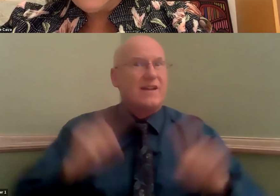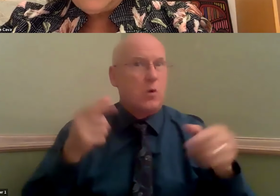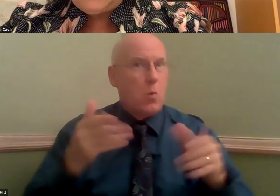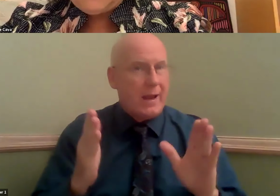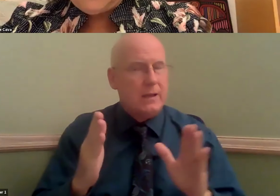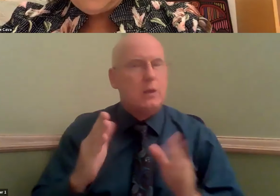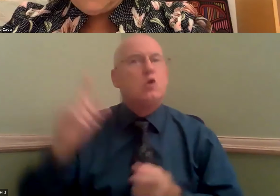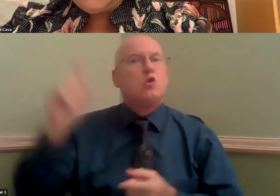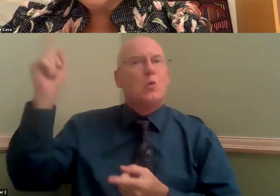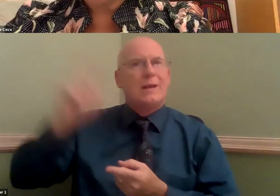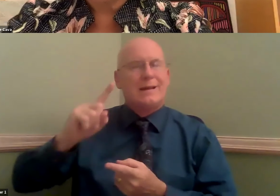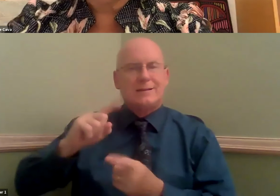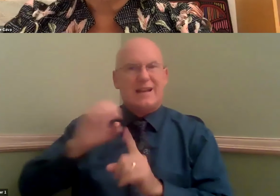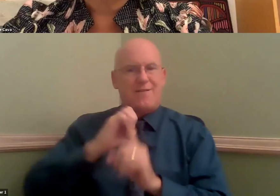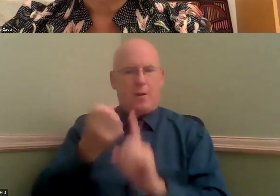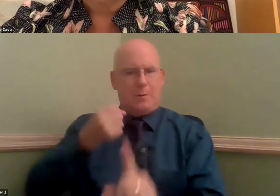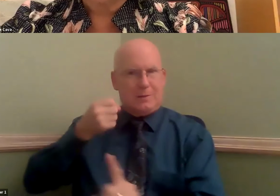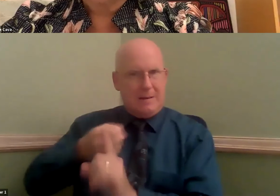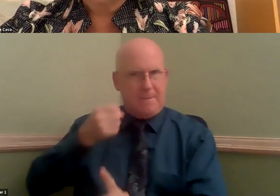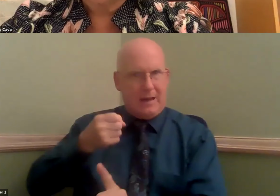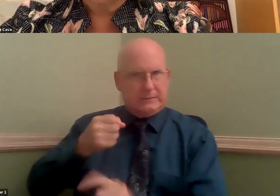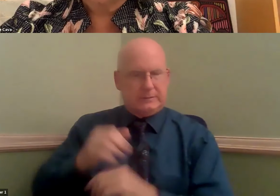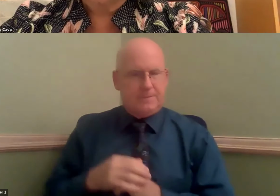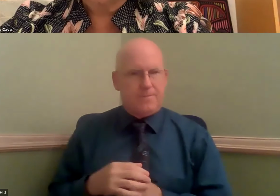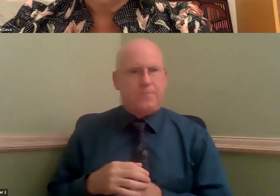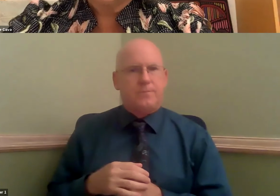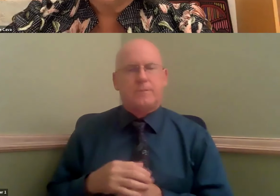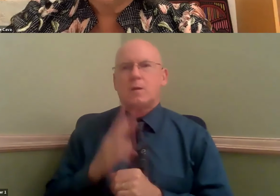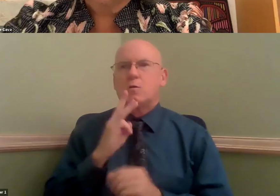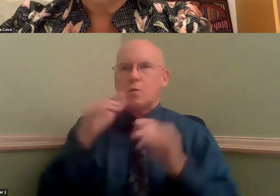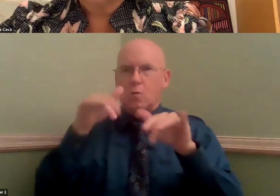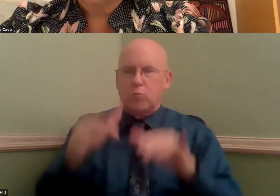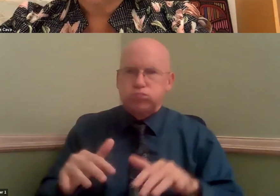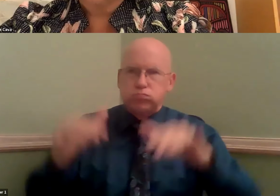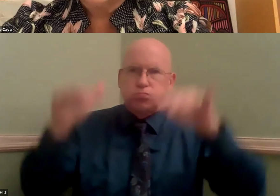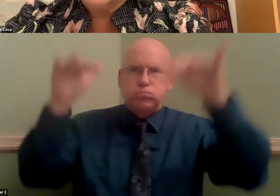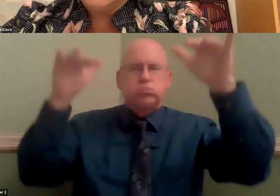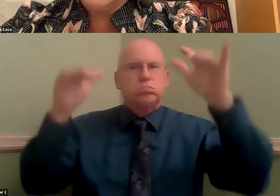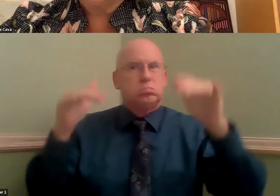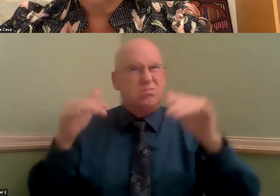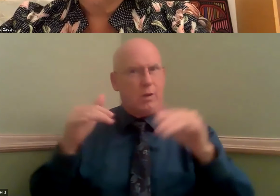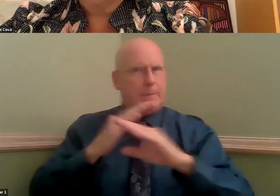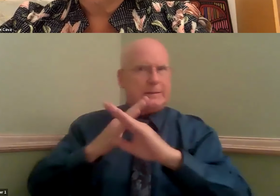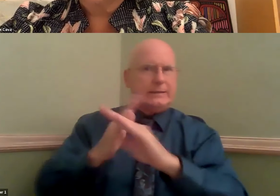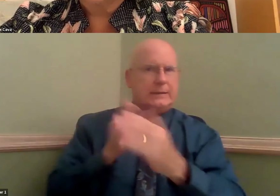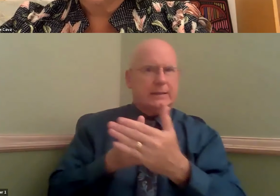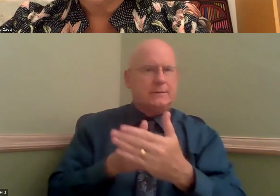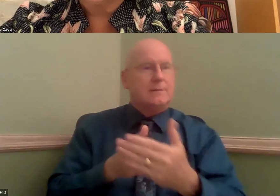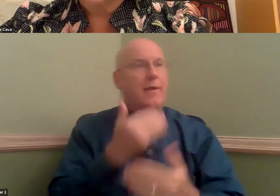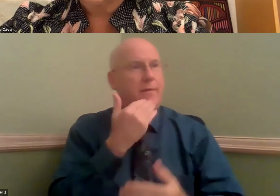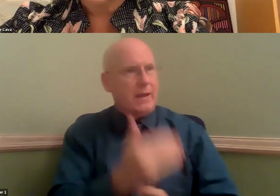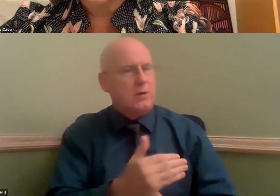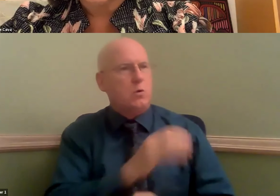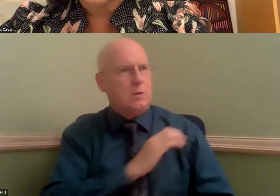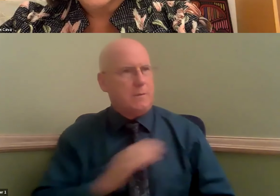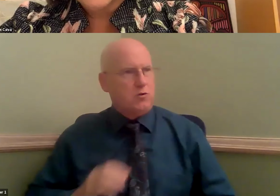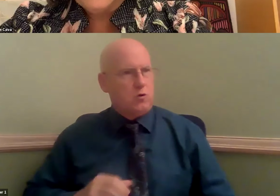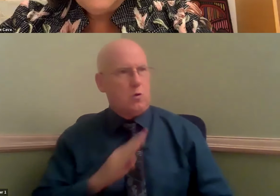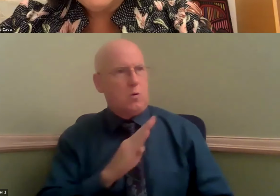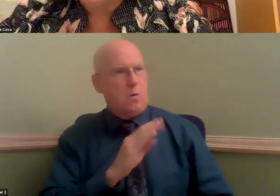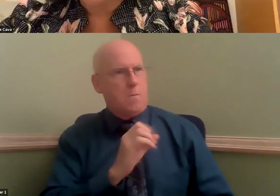our impact. As far as the sea level rise and global issues are concerned. Commissioner Bovo, thank you. Commissioner Cava,